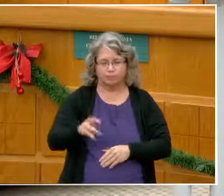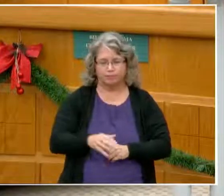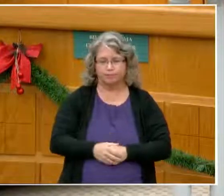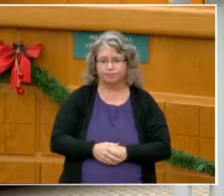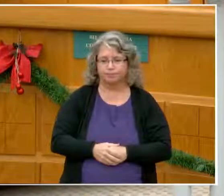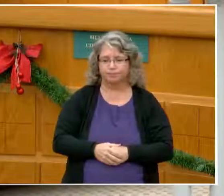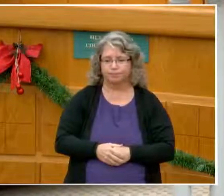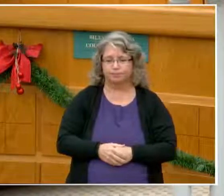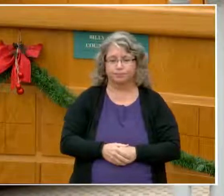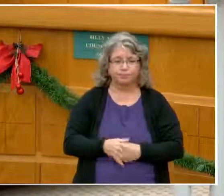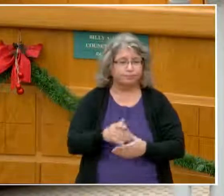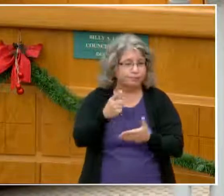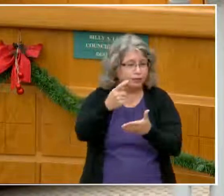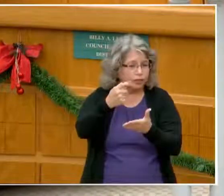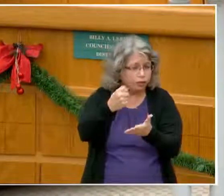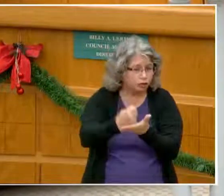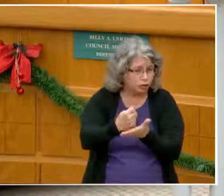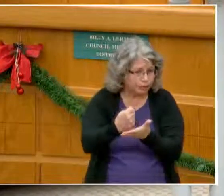Treatment. So